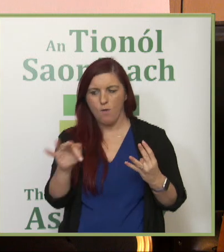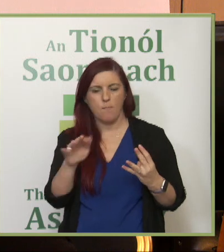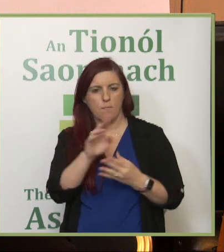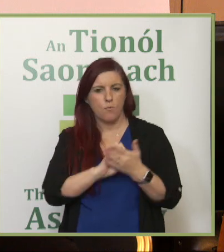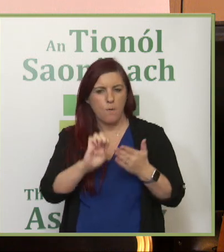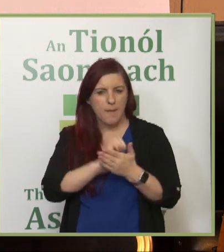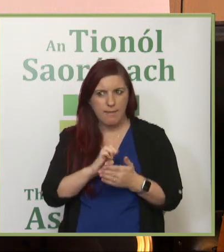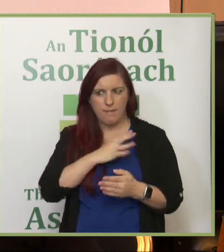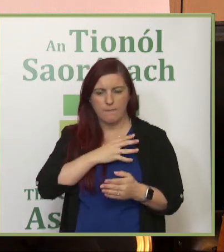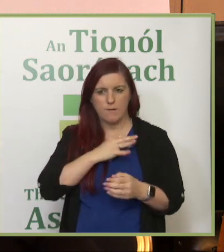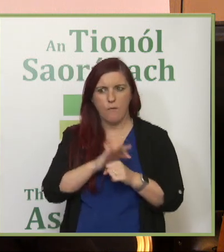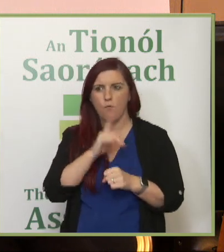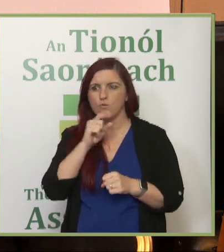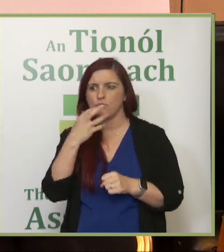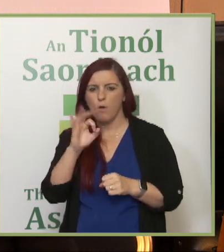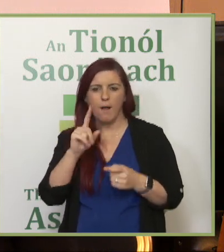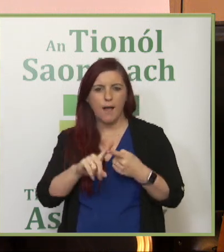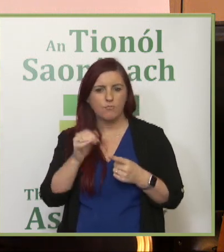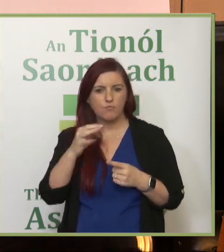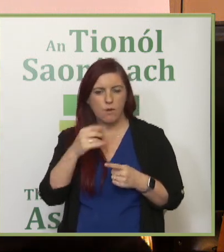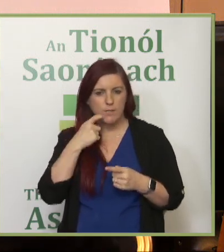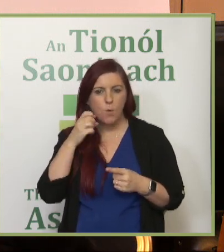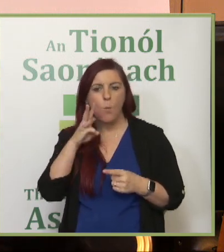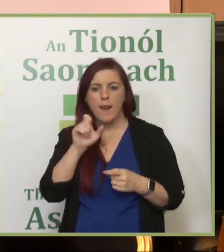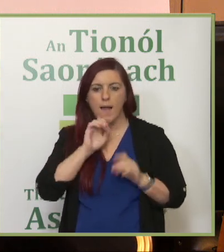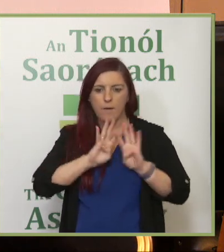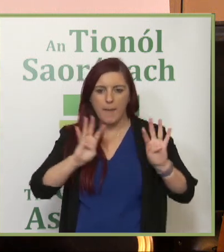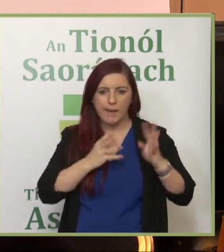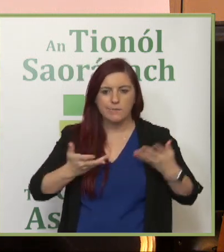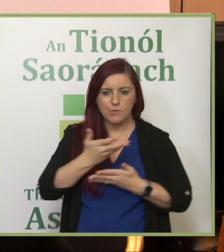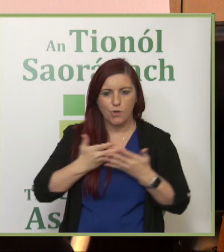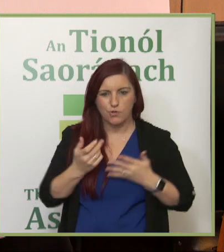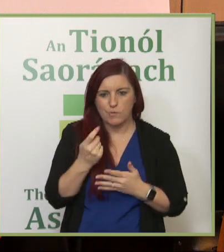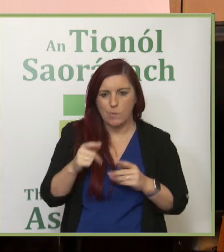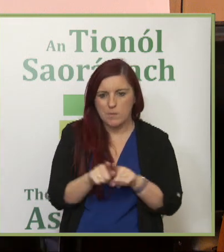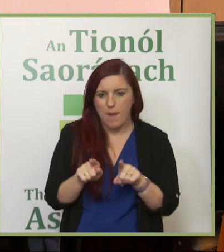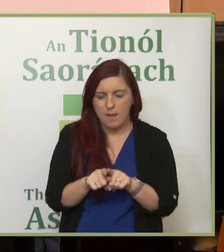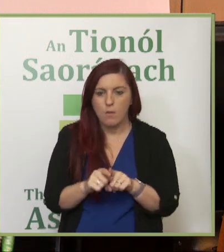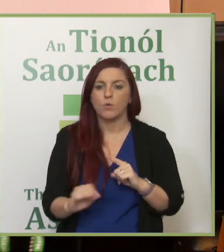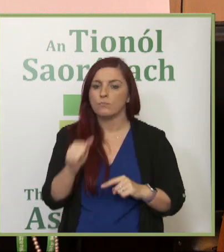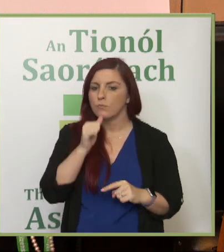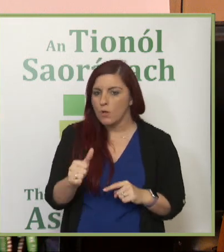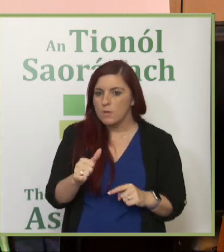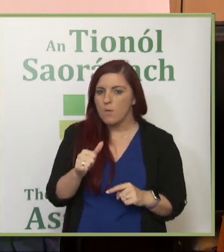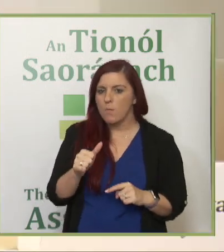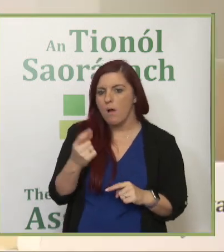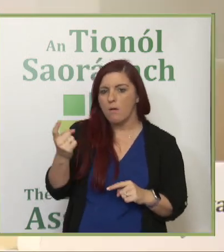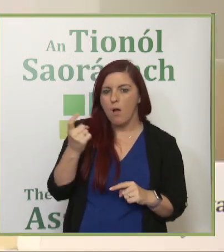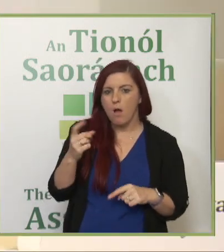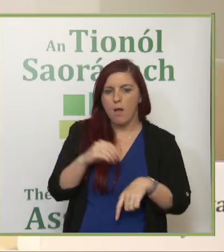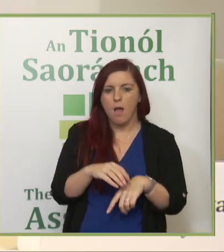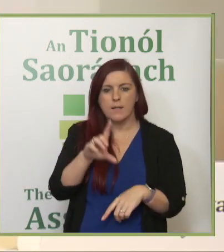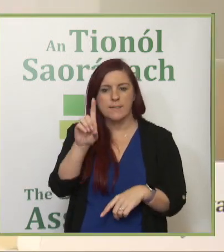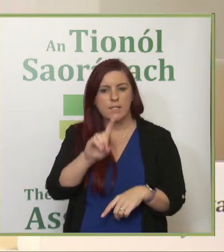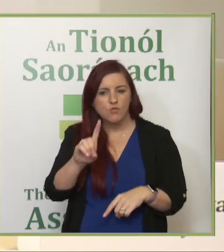for Drugs and Drug Addiction, and we will have a panel discussion with all panellists shortly. But firstly, I'll be calling on Deirdre